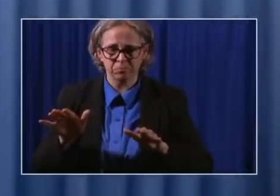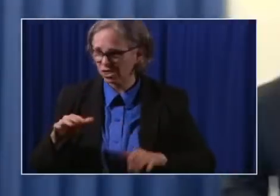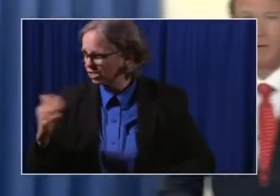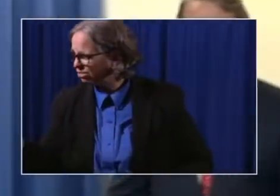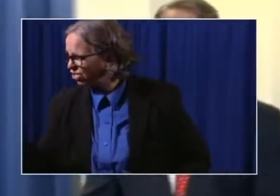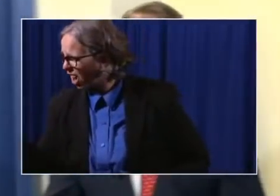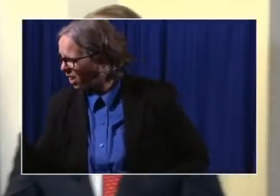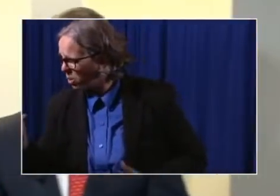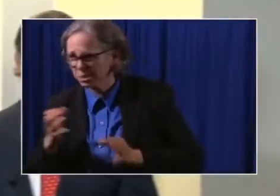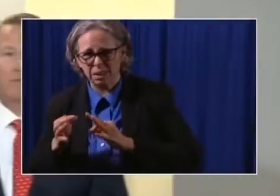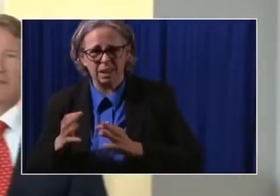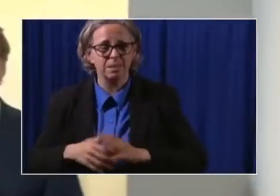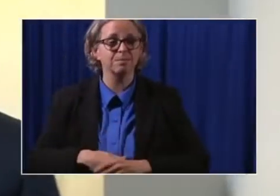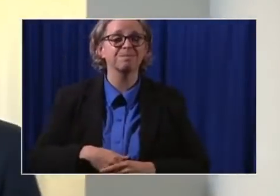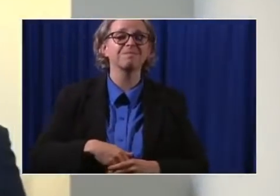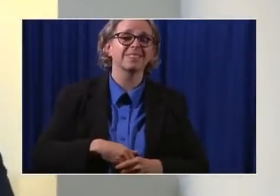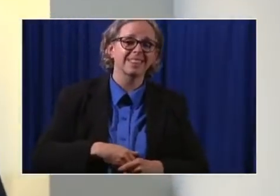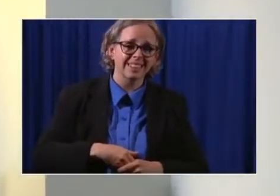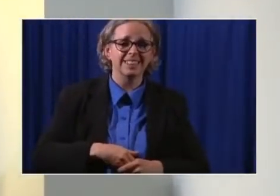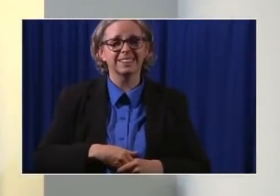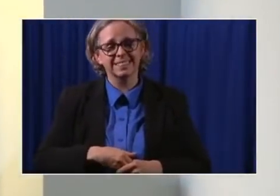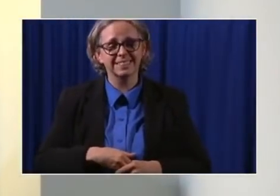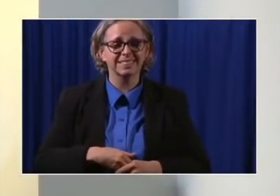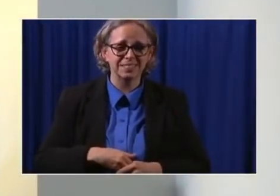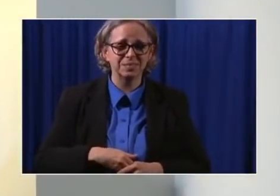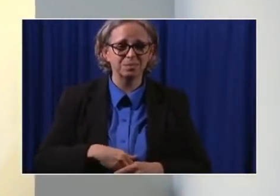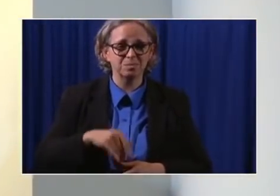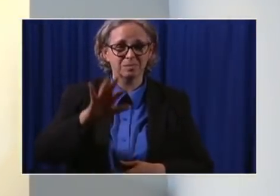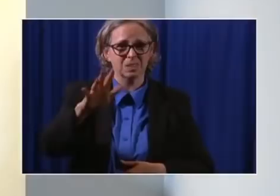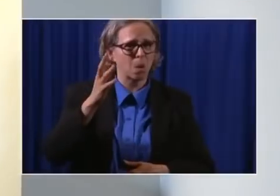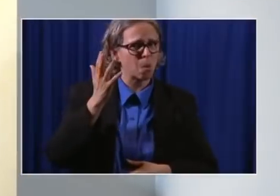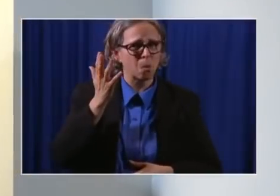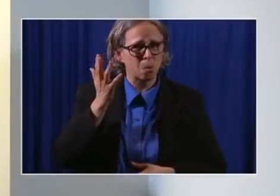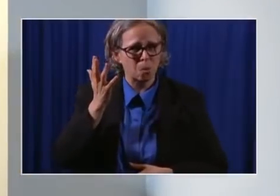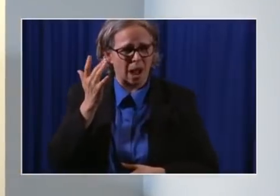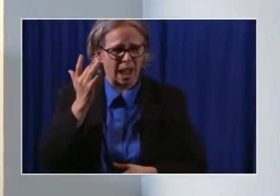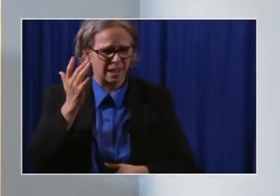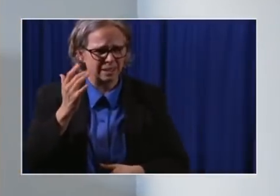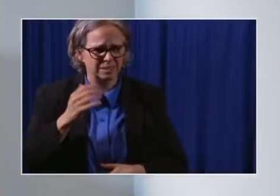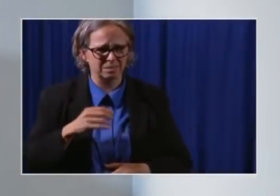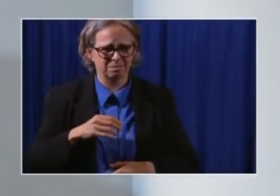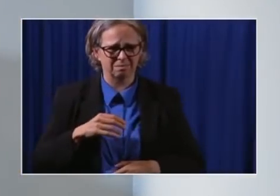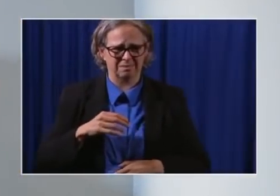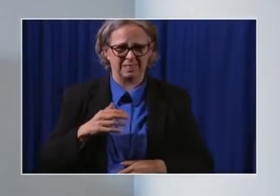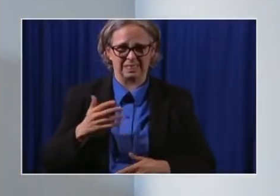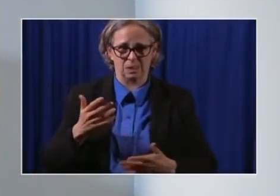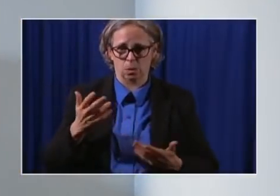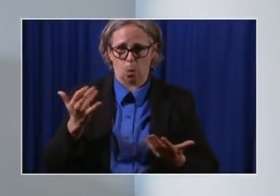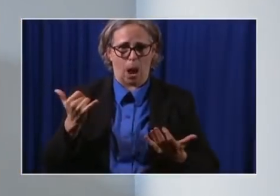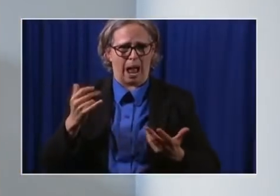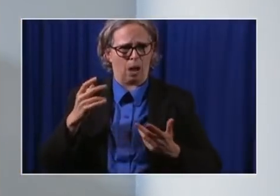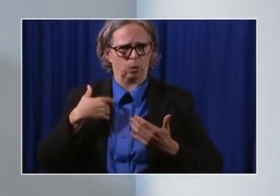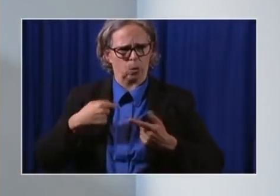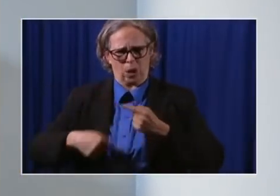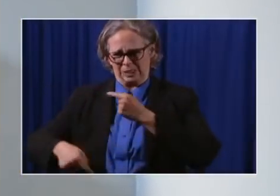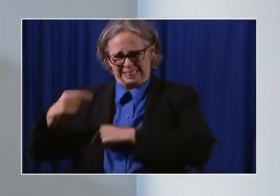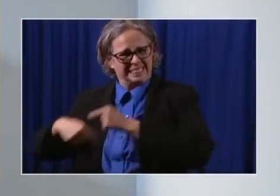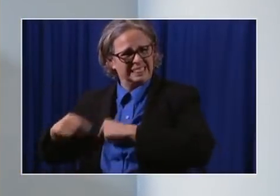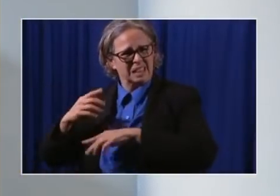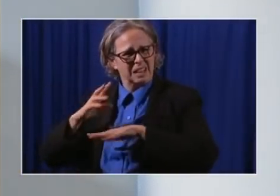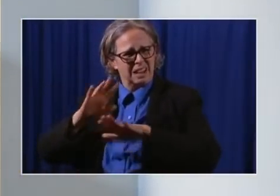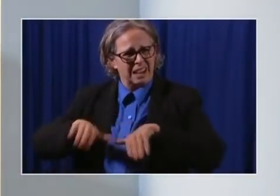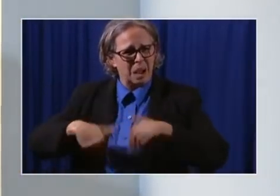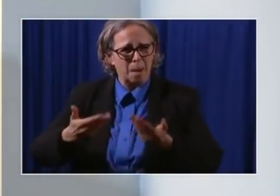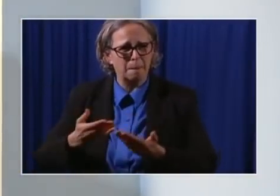the primary reason that we're dealing with this, that person won't be there, and that's